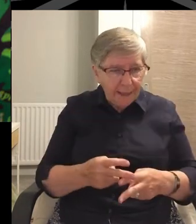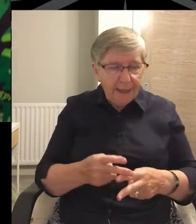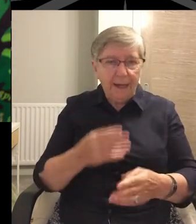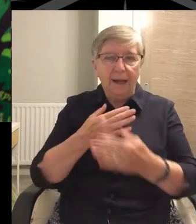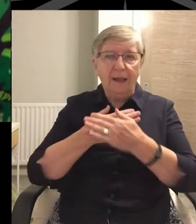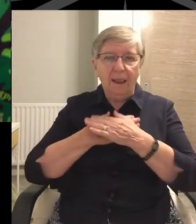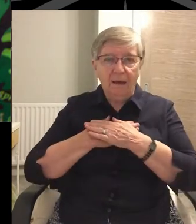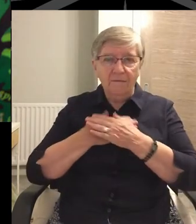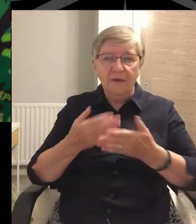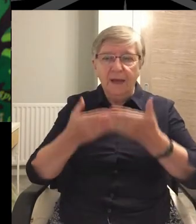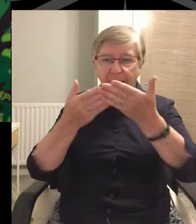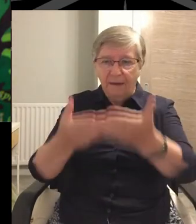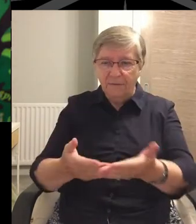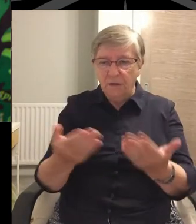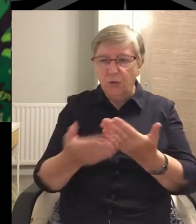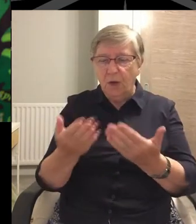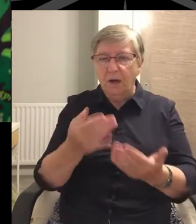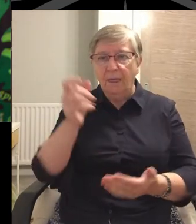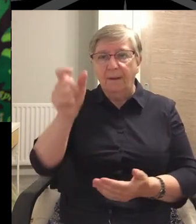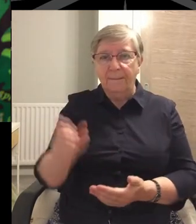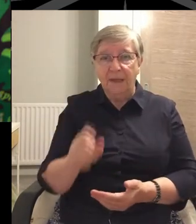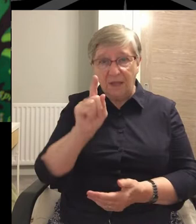care and love given to another.